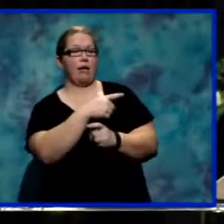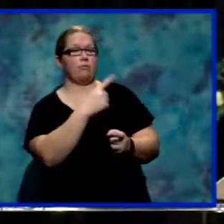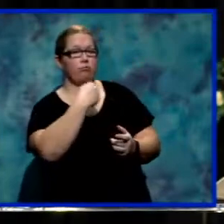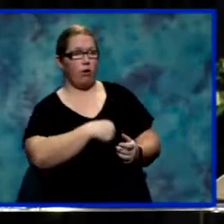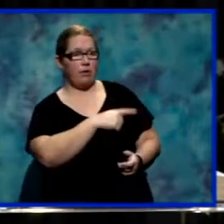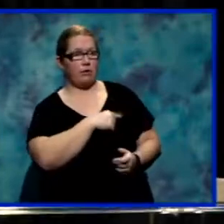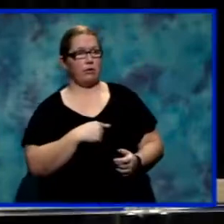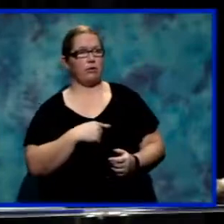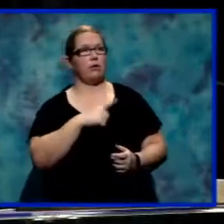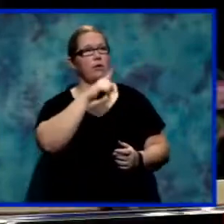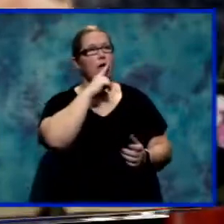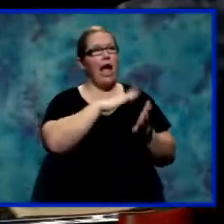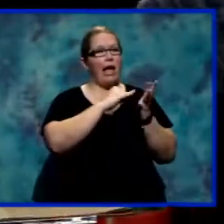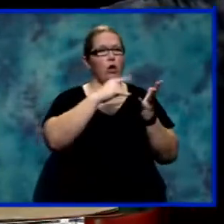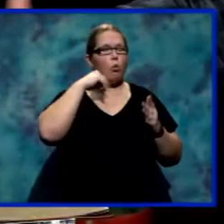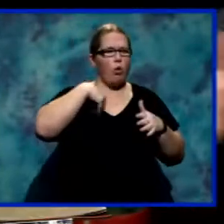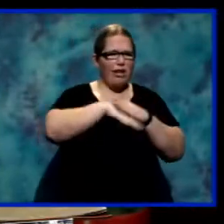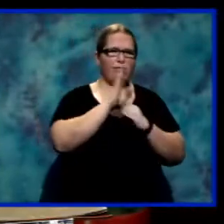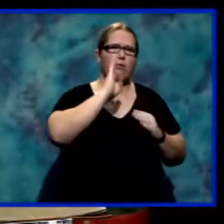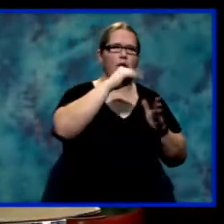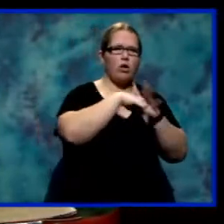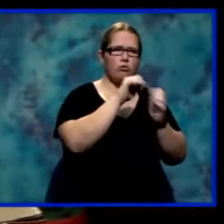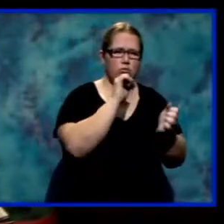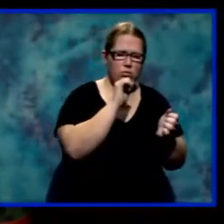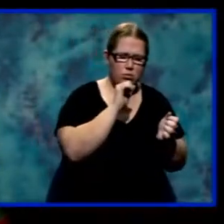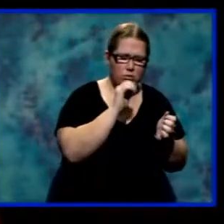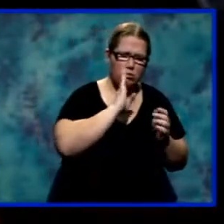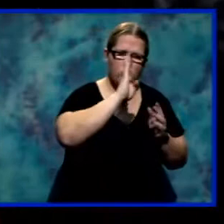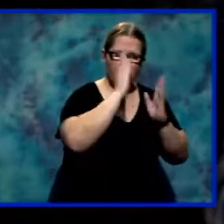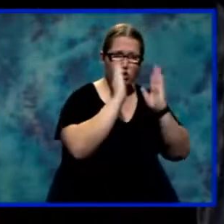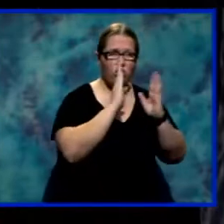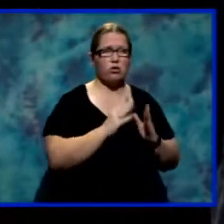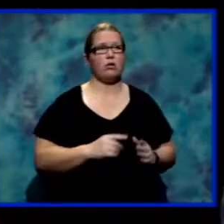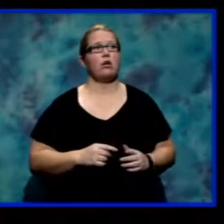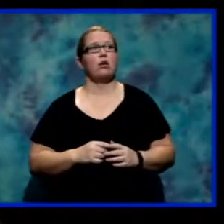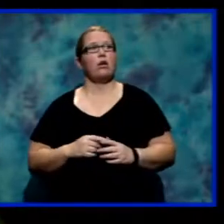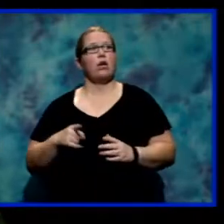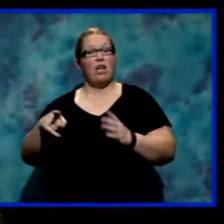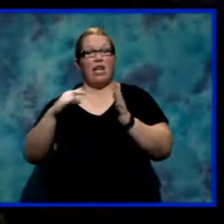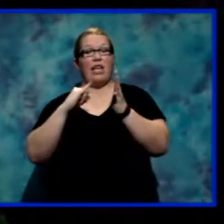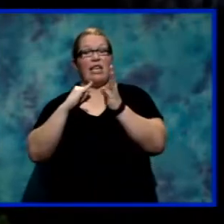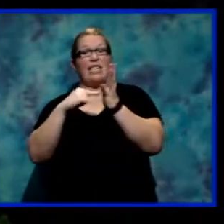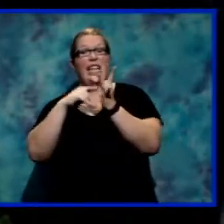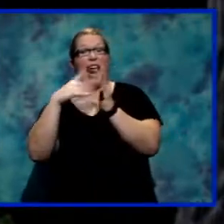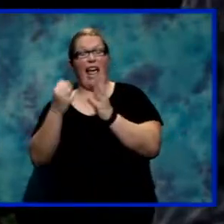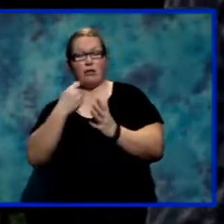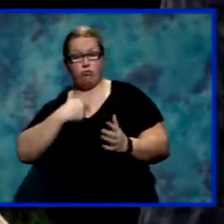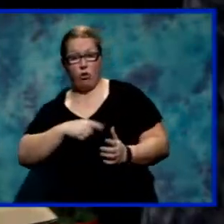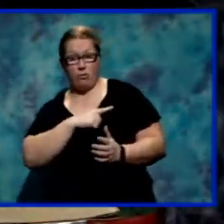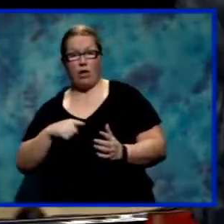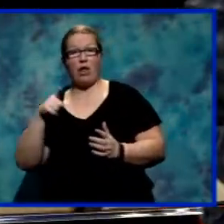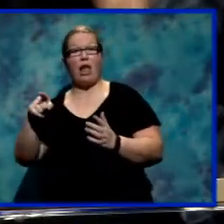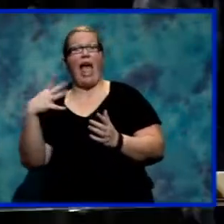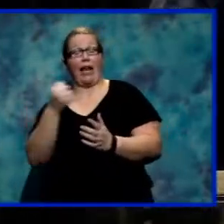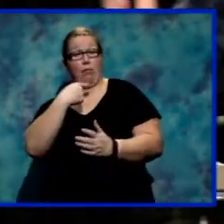go to Prague and I'm going to give a defense of the gospel, Jerome said, well, if they capture you, because they had promised, the state had promised, the government and the church at the time